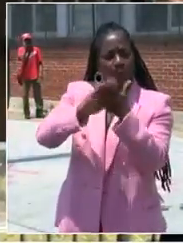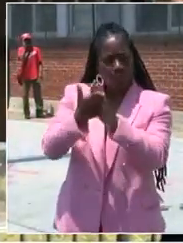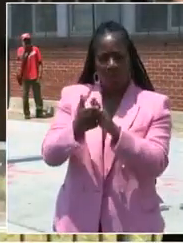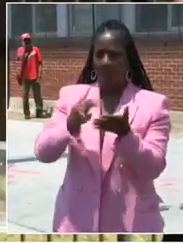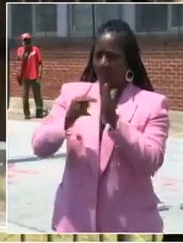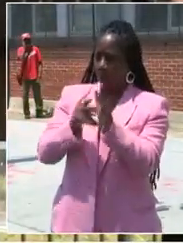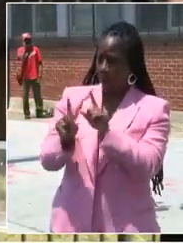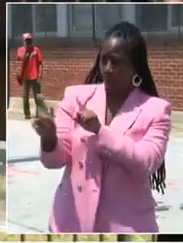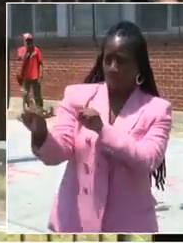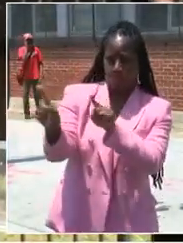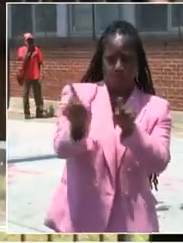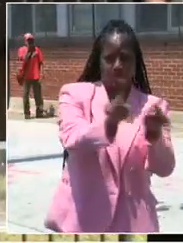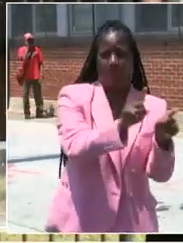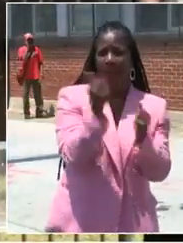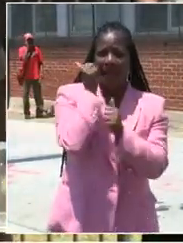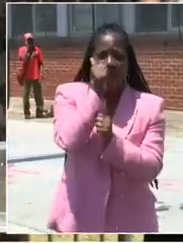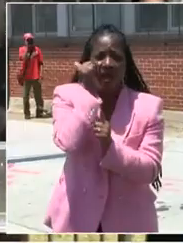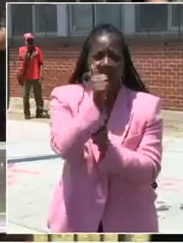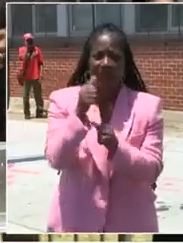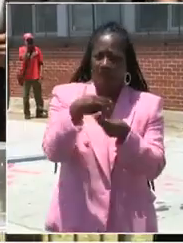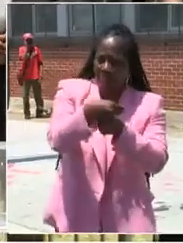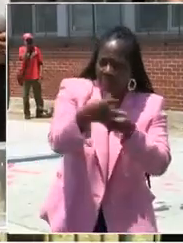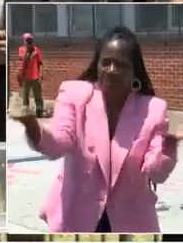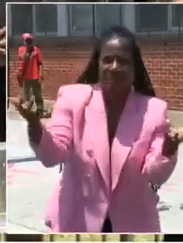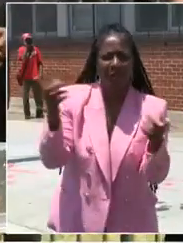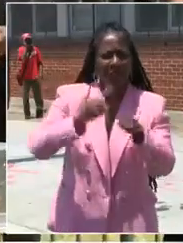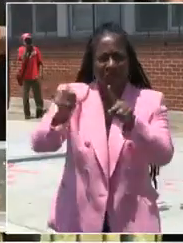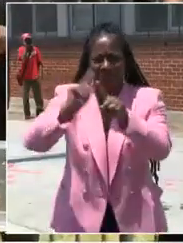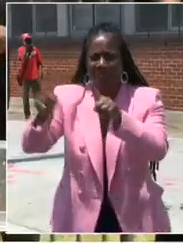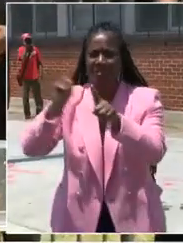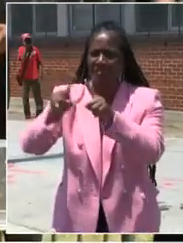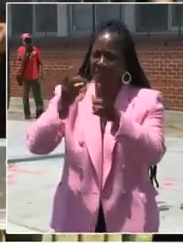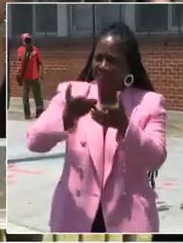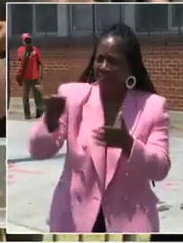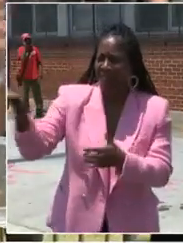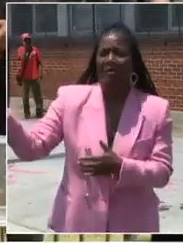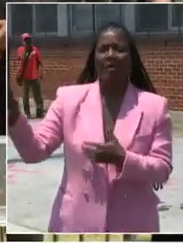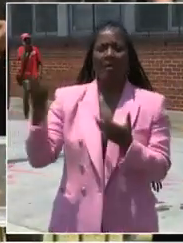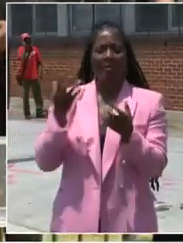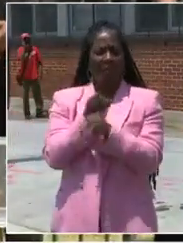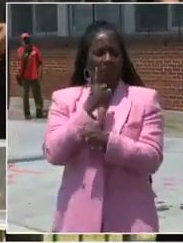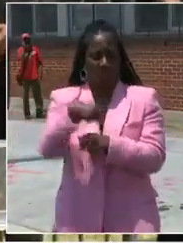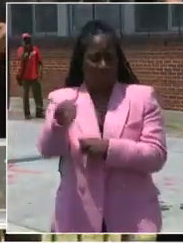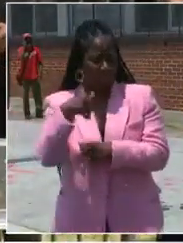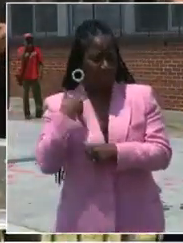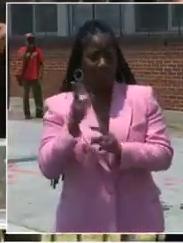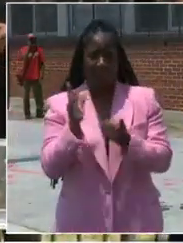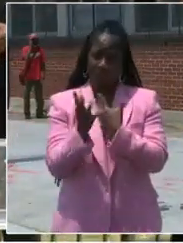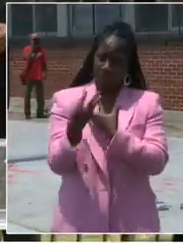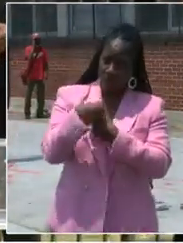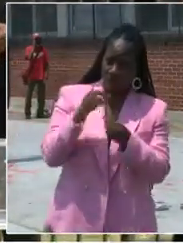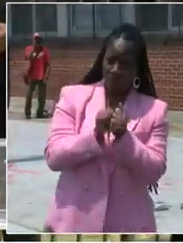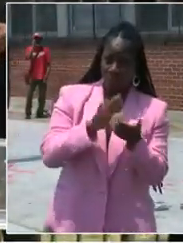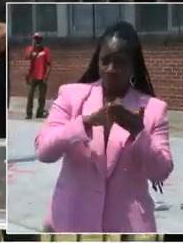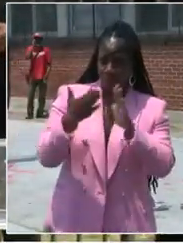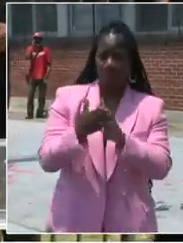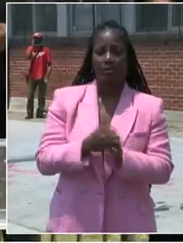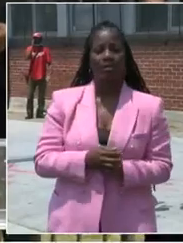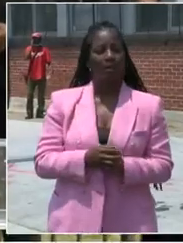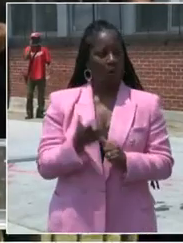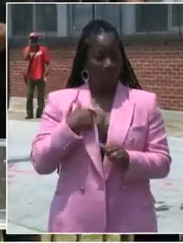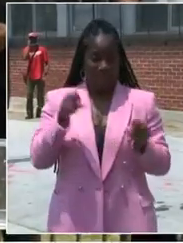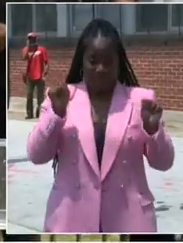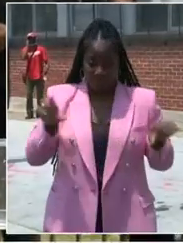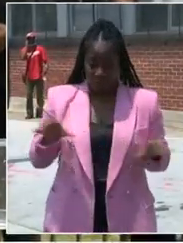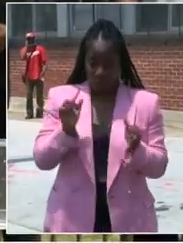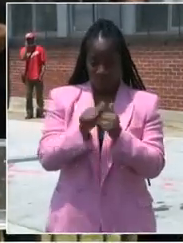out every day, passing out swag, changing the narrative in the community, making sure that the young people are involved in the community. And we were able to do this